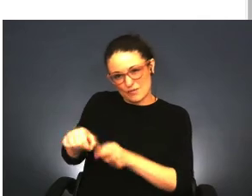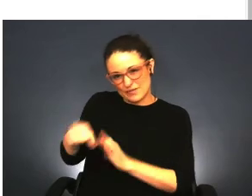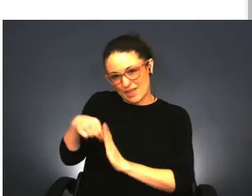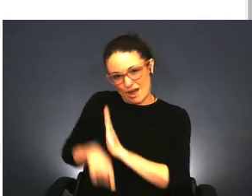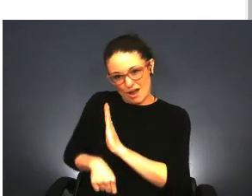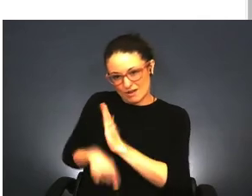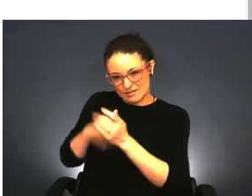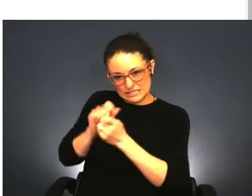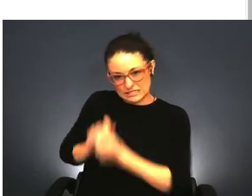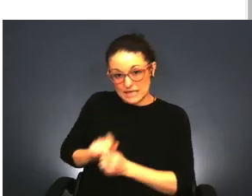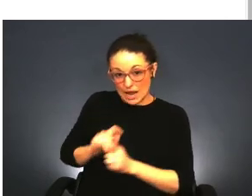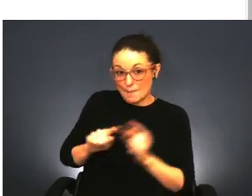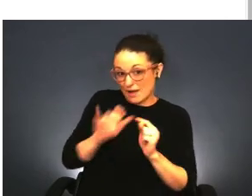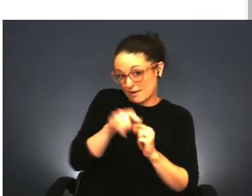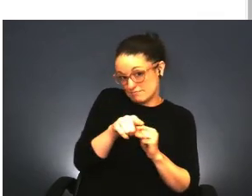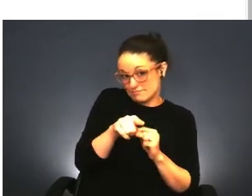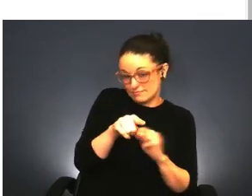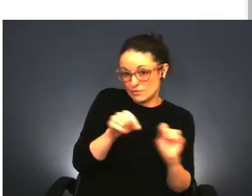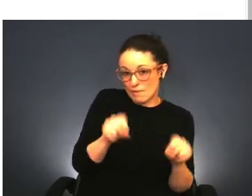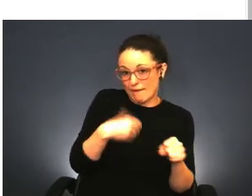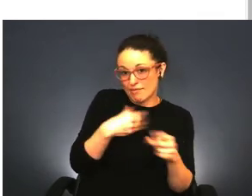do this. Okay.